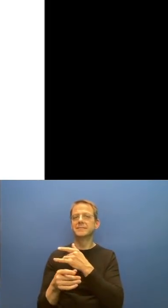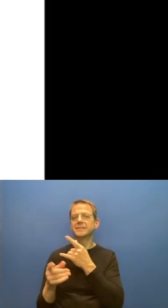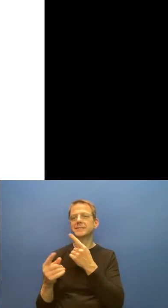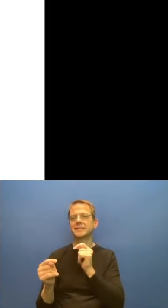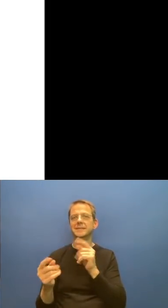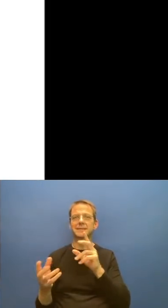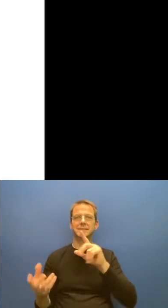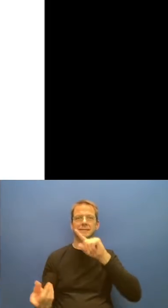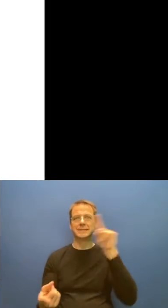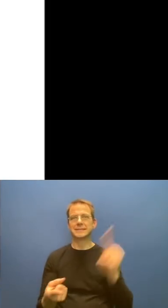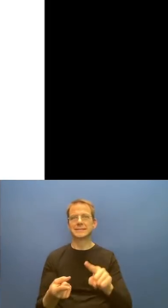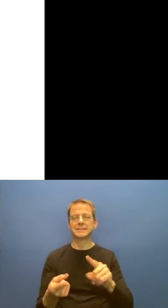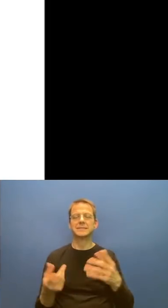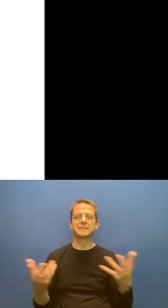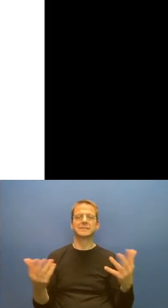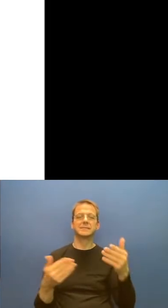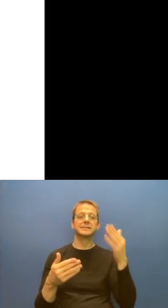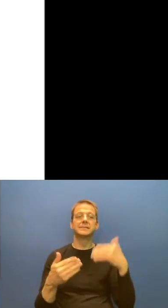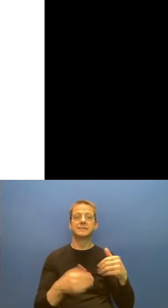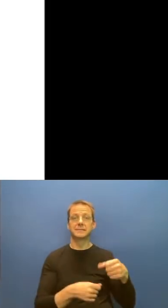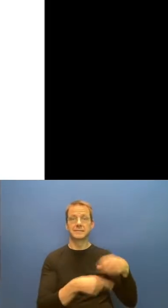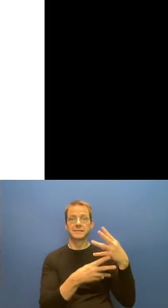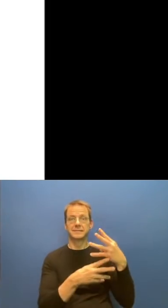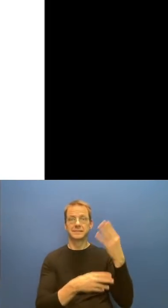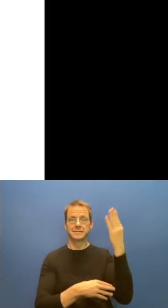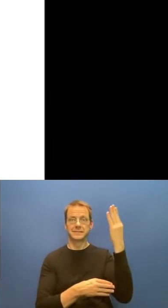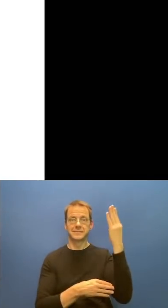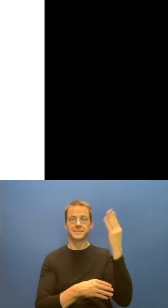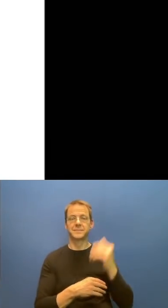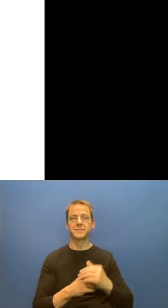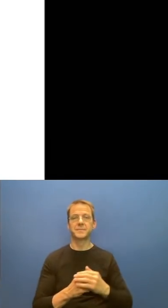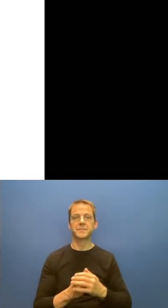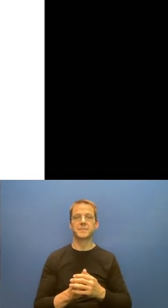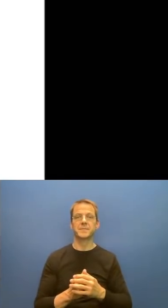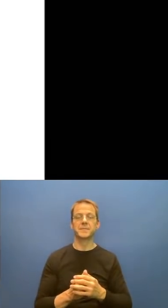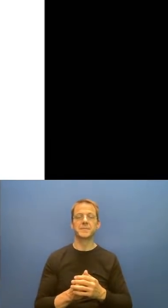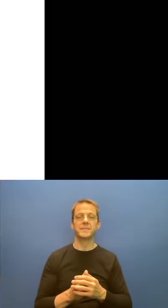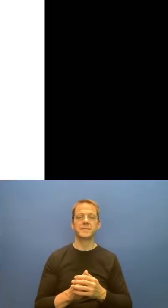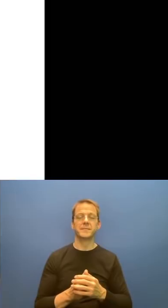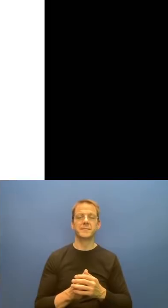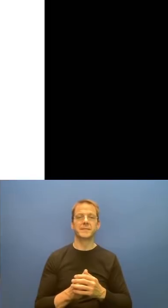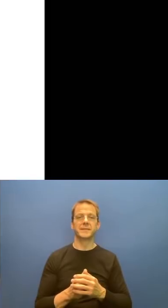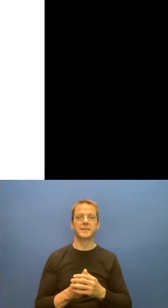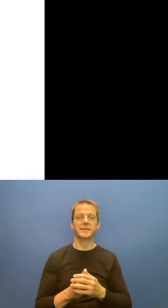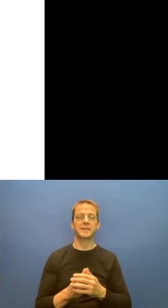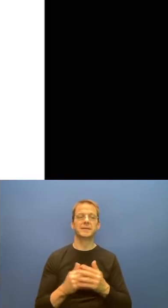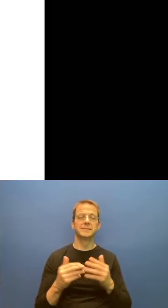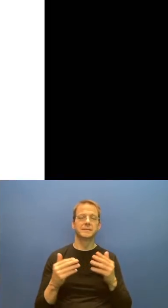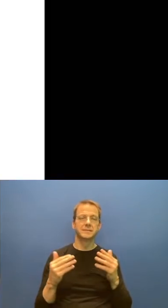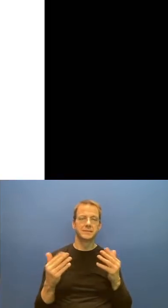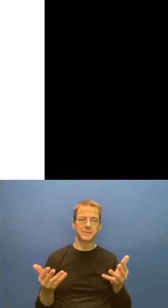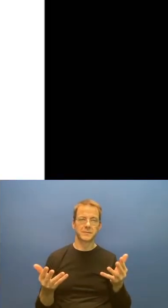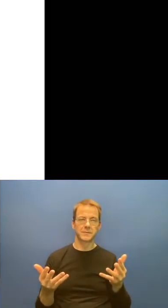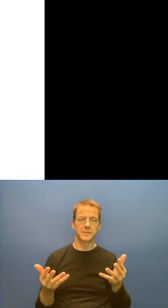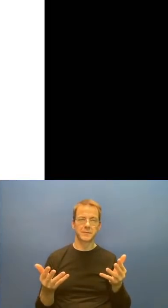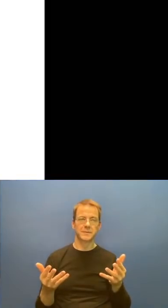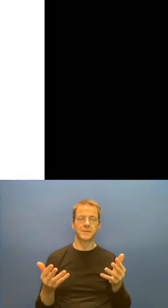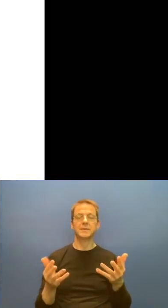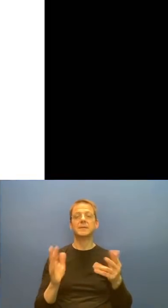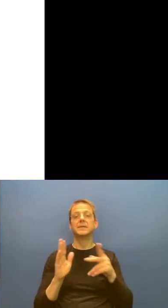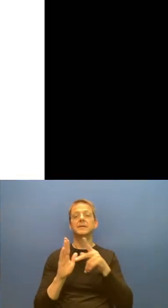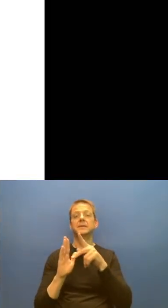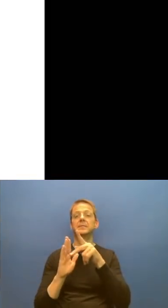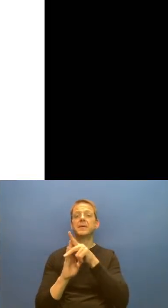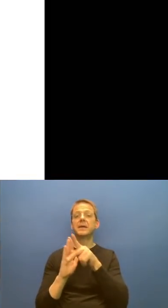So basically, policy is up to the government. Like we cannot, the government can